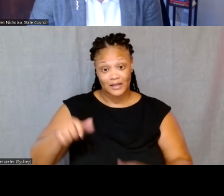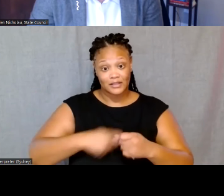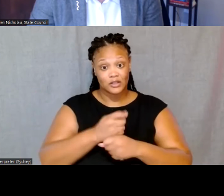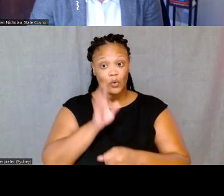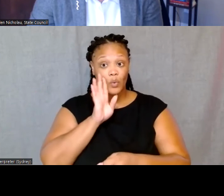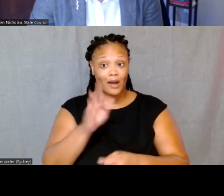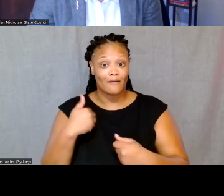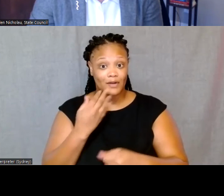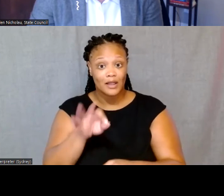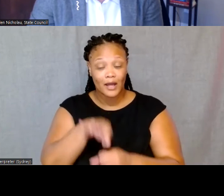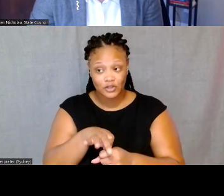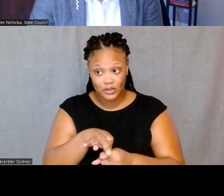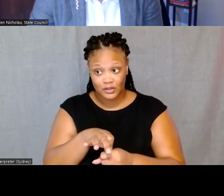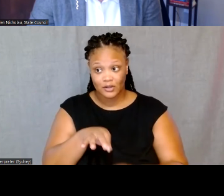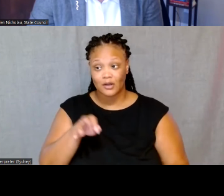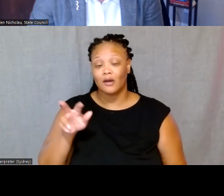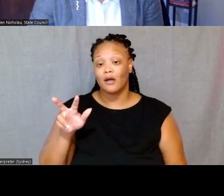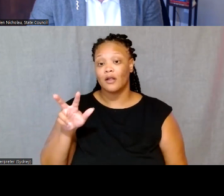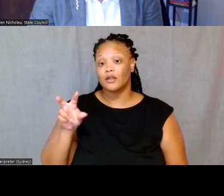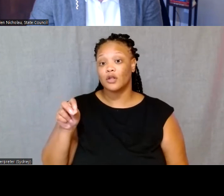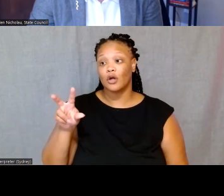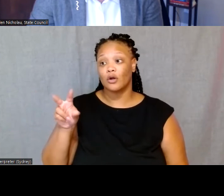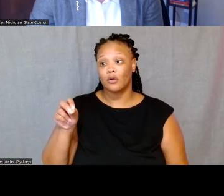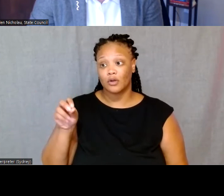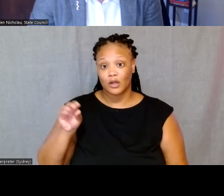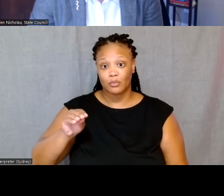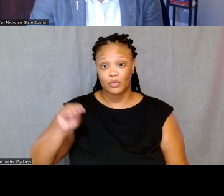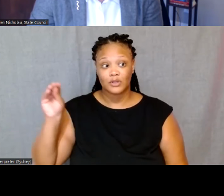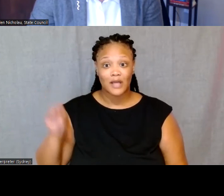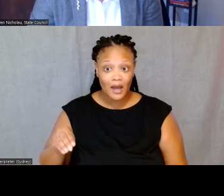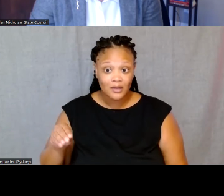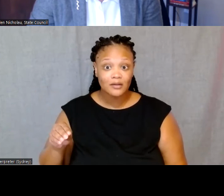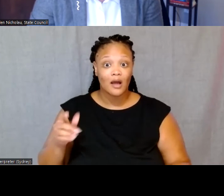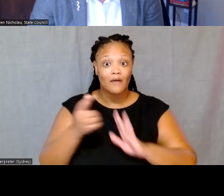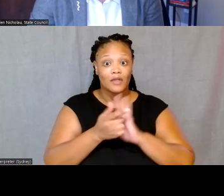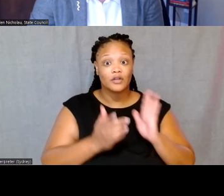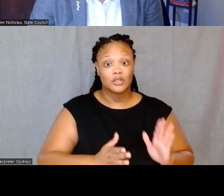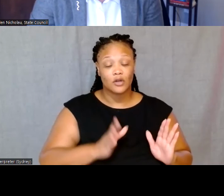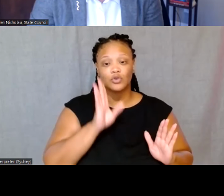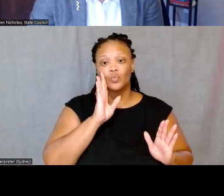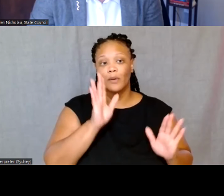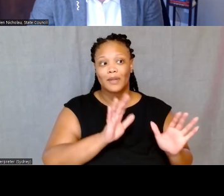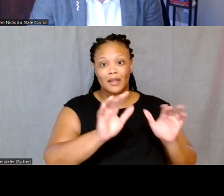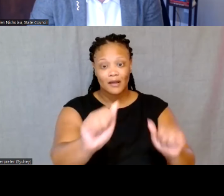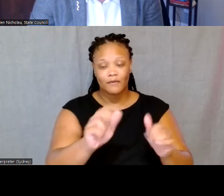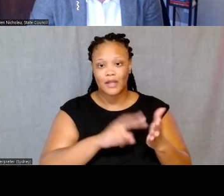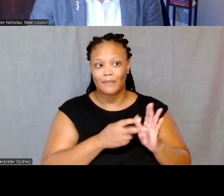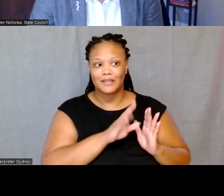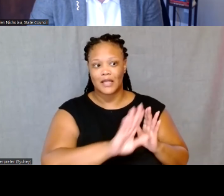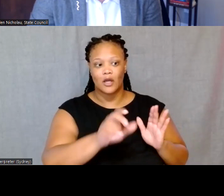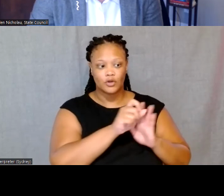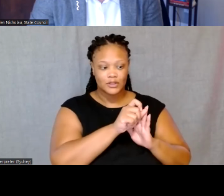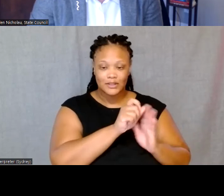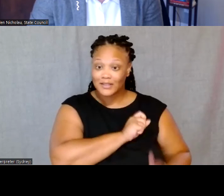to leave, which means their staff is going to move on as well. It also means we have new members and new staff that we have